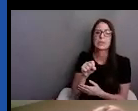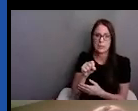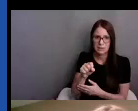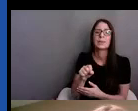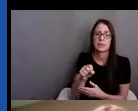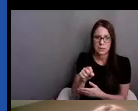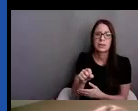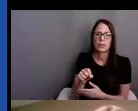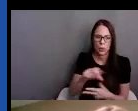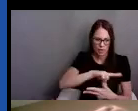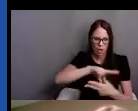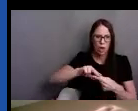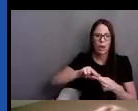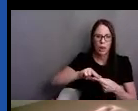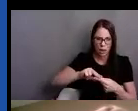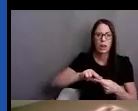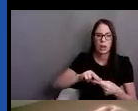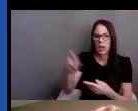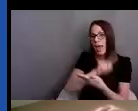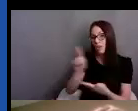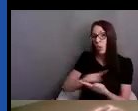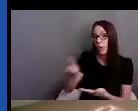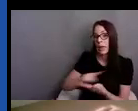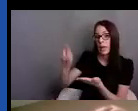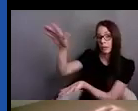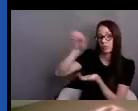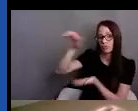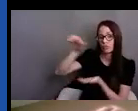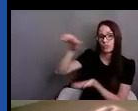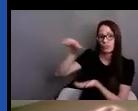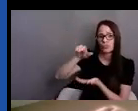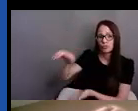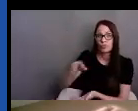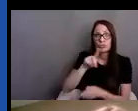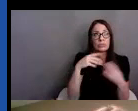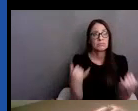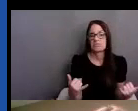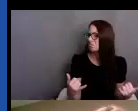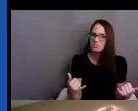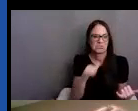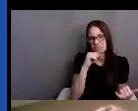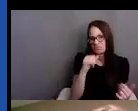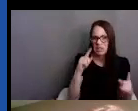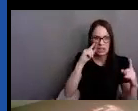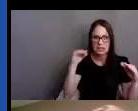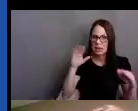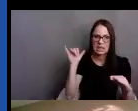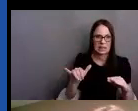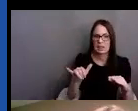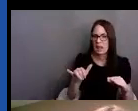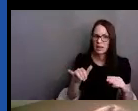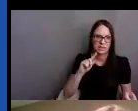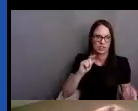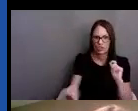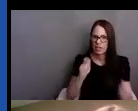types combined each week. And so as of right now, we're not expecting that to change, and we're not